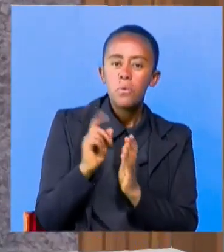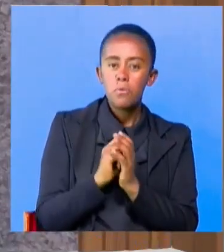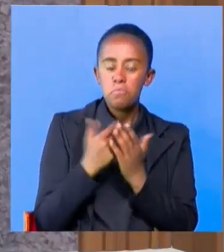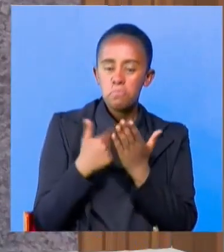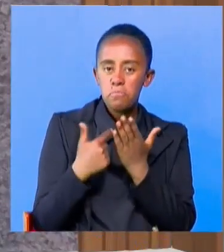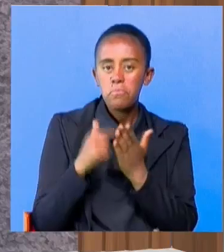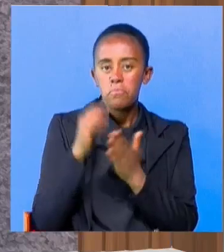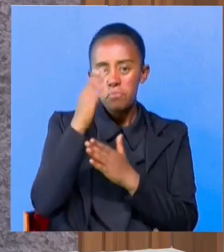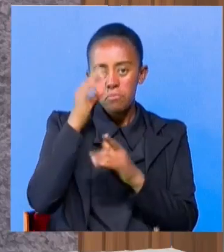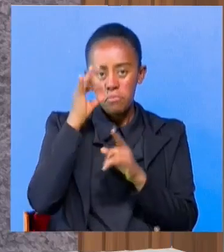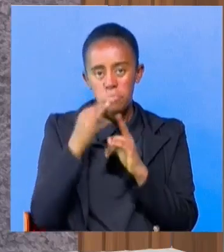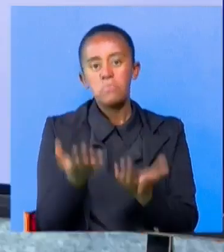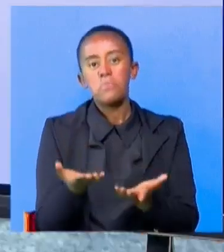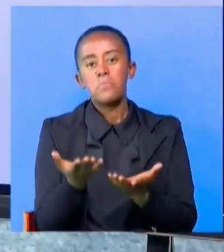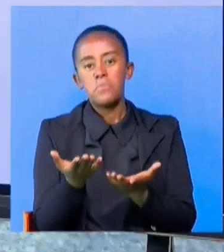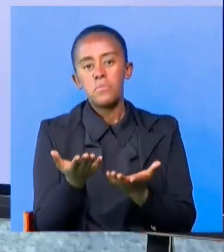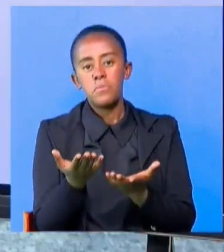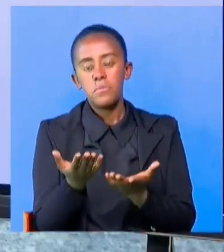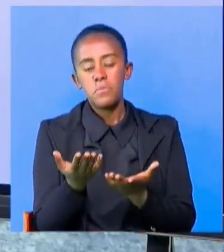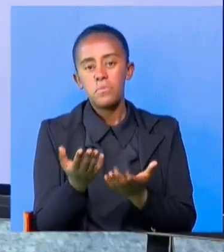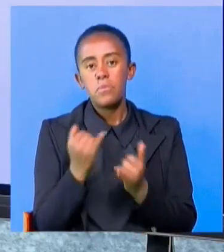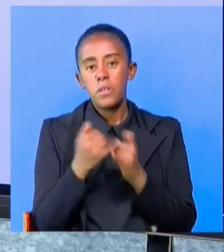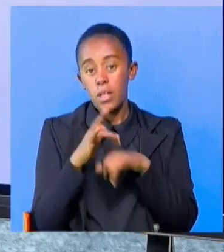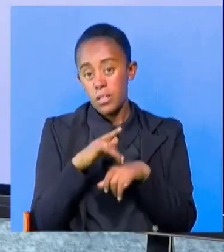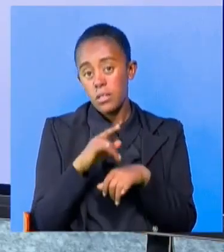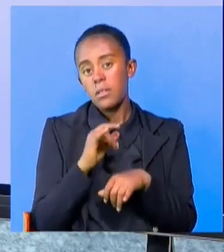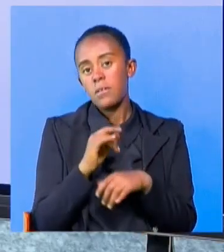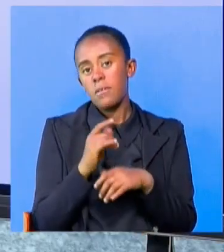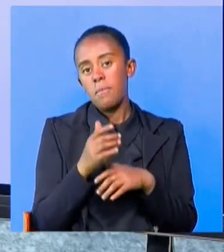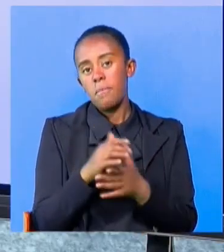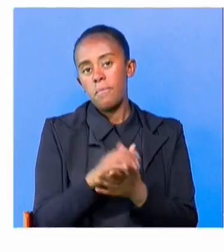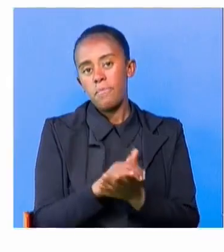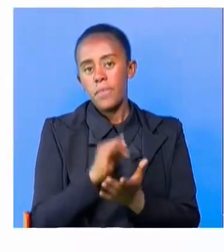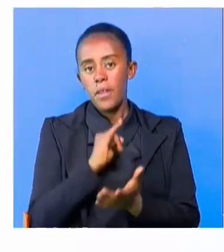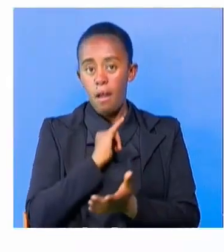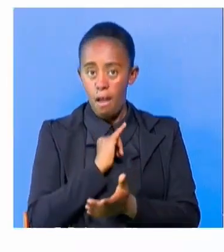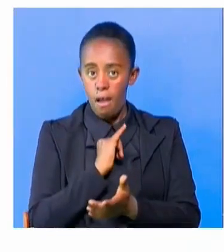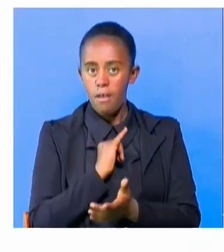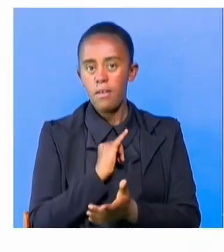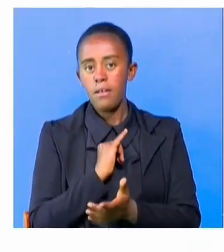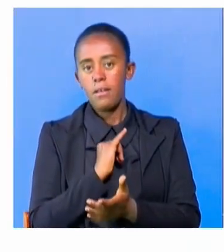we call it, ambition. So lastly, you can say, I